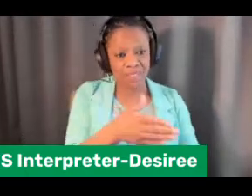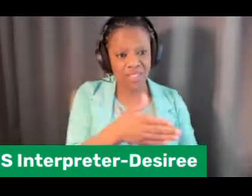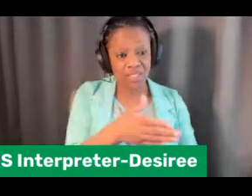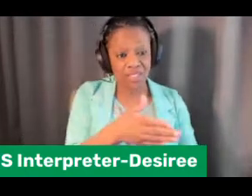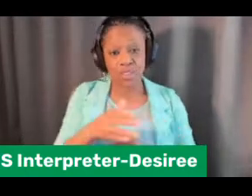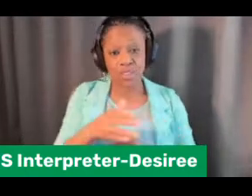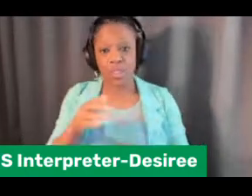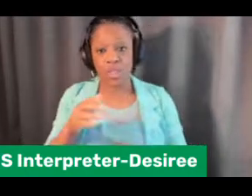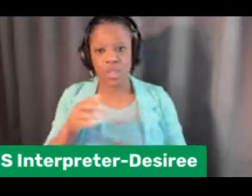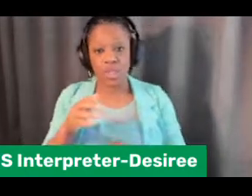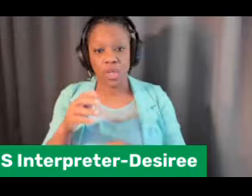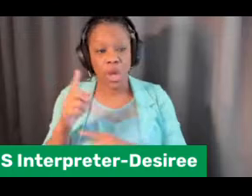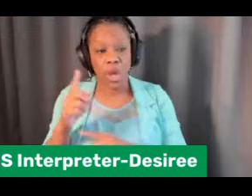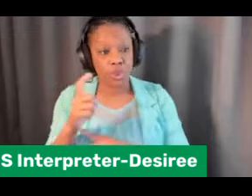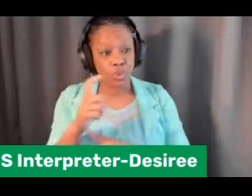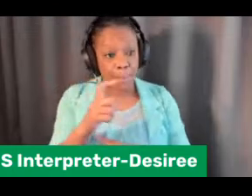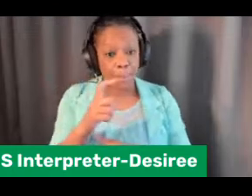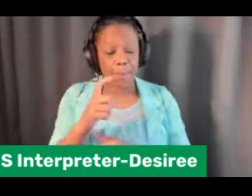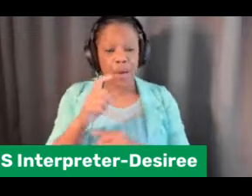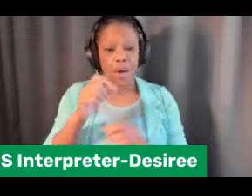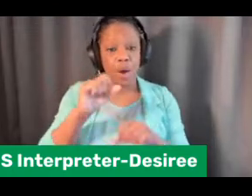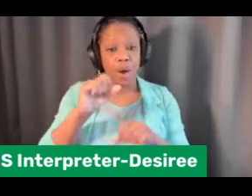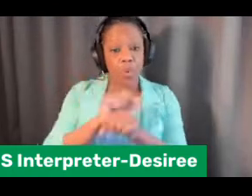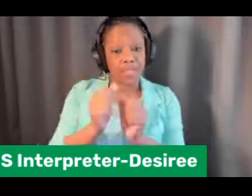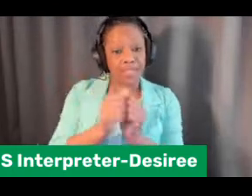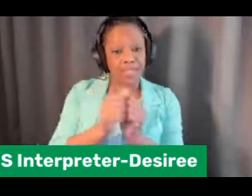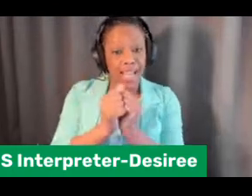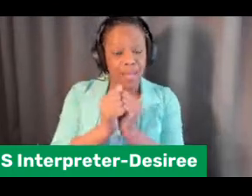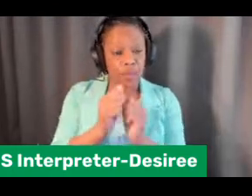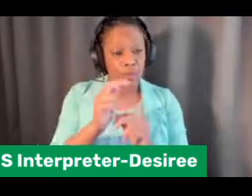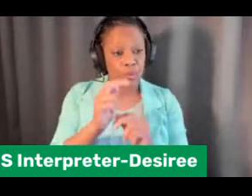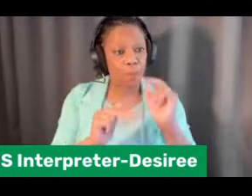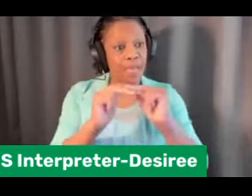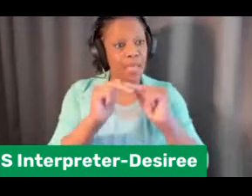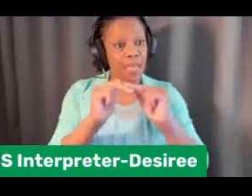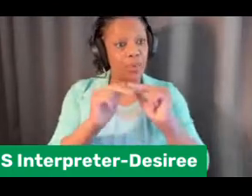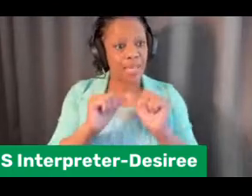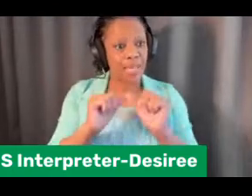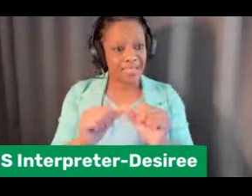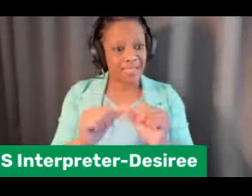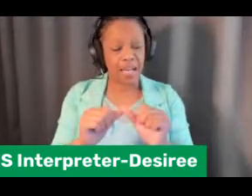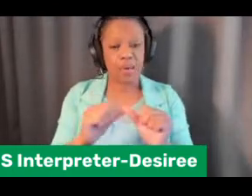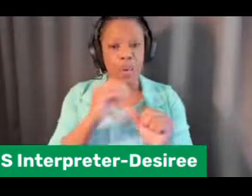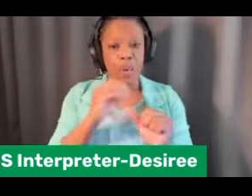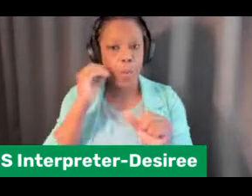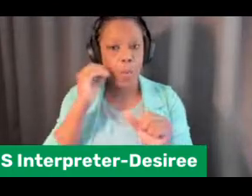homes, to protect homes. And then when they sense danger, they all retreat into this home together.